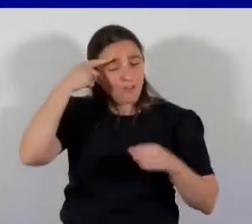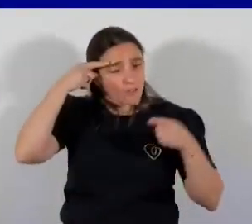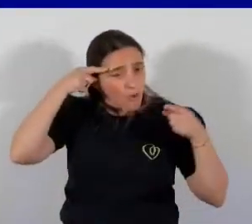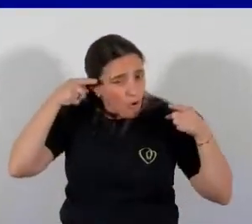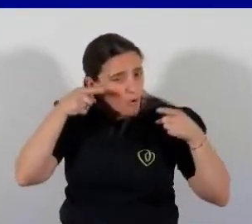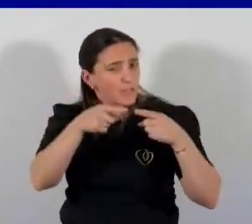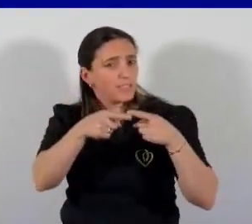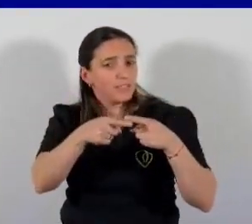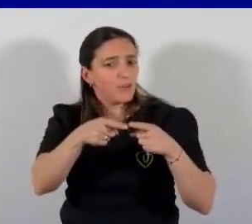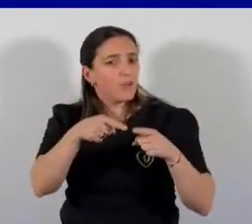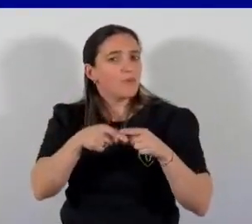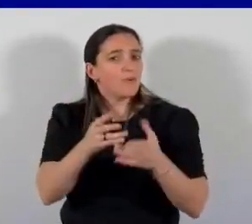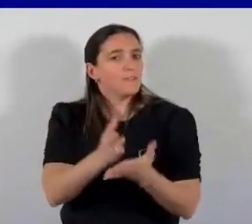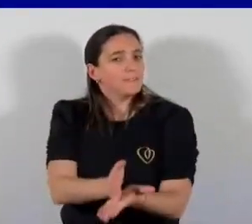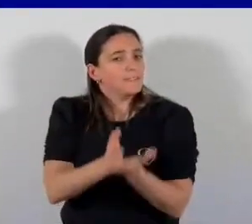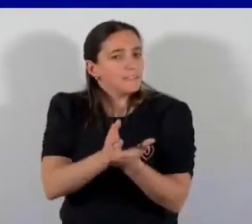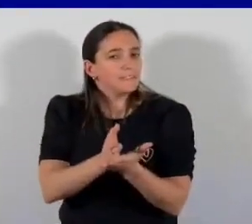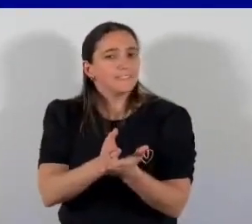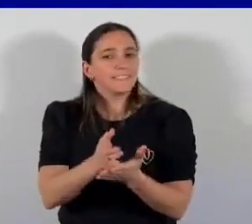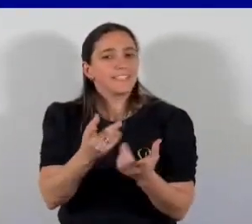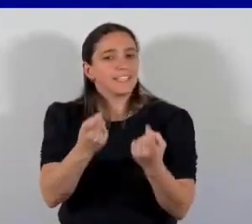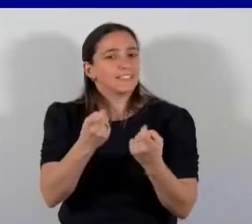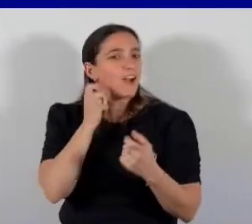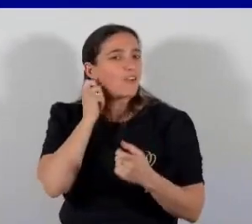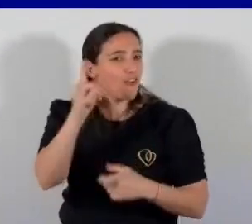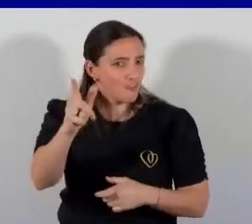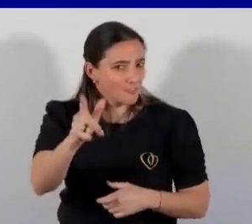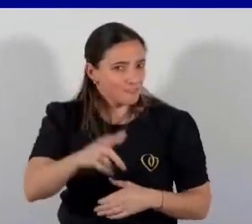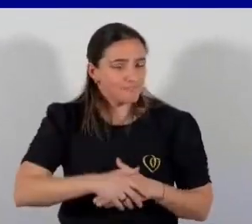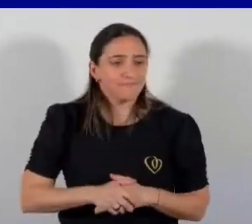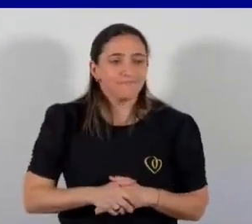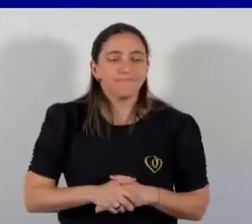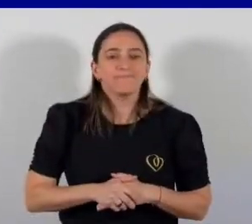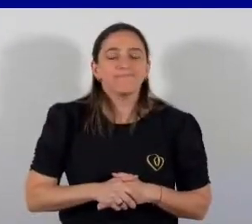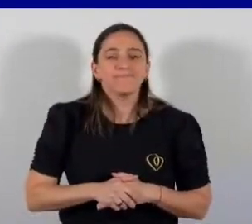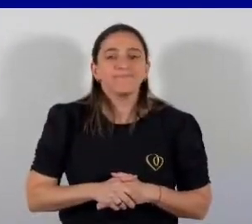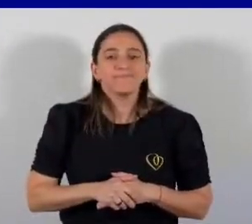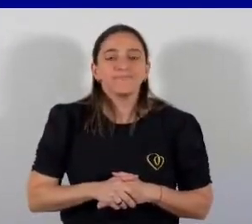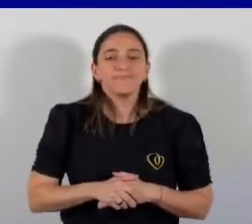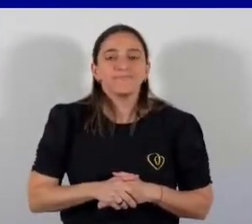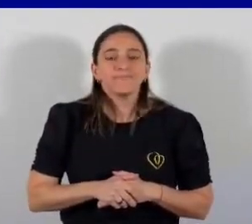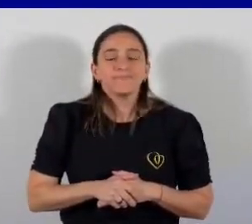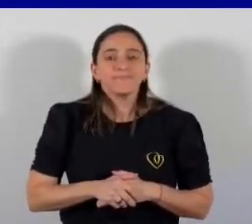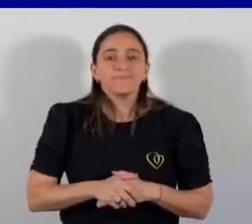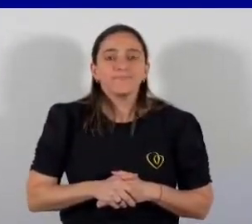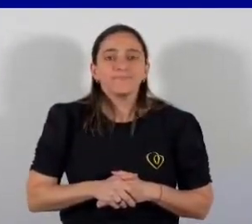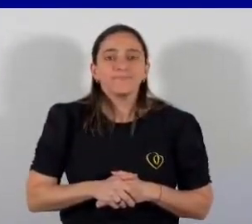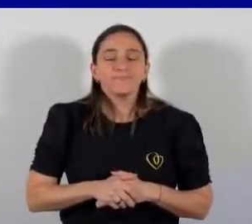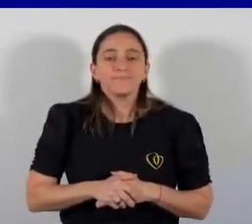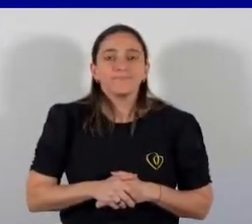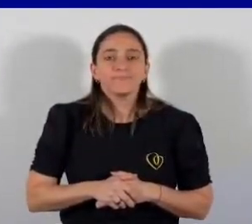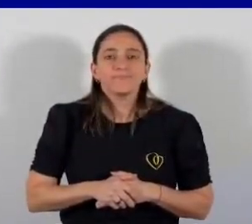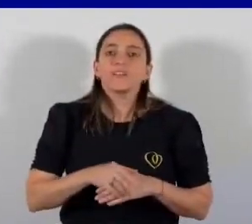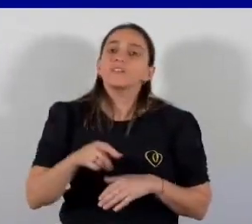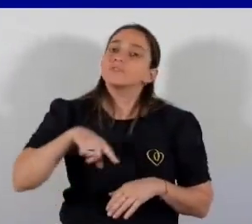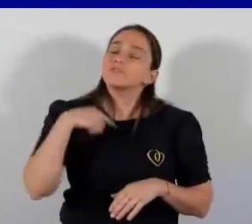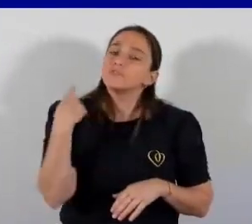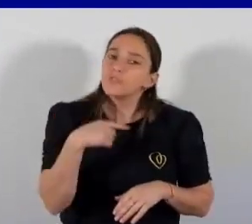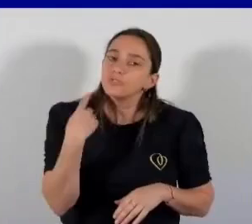And you know that when I set an objective, I am quite decisive in the search. So in that